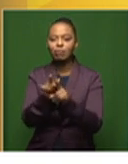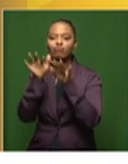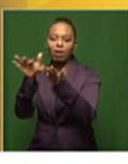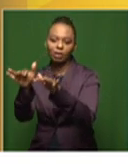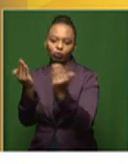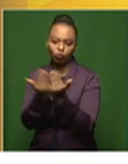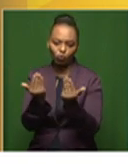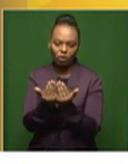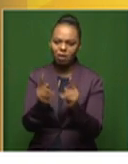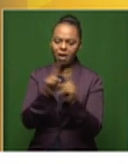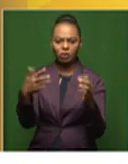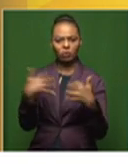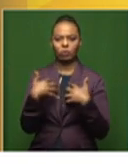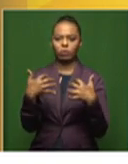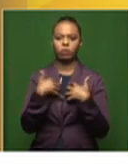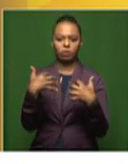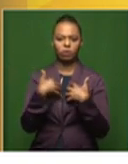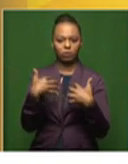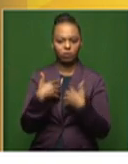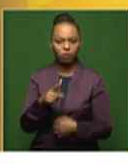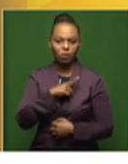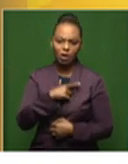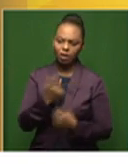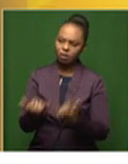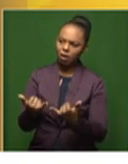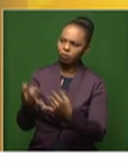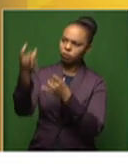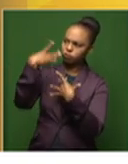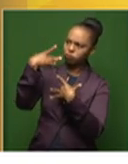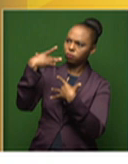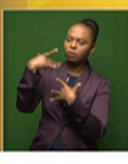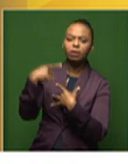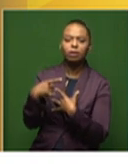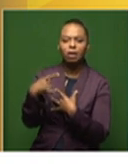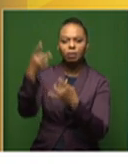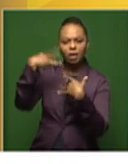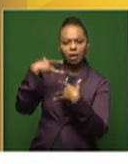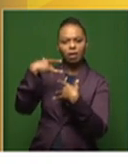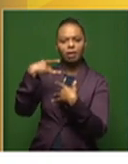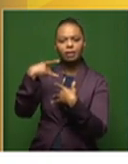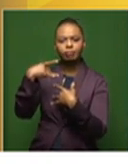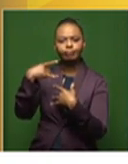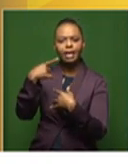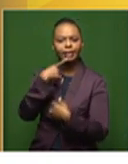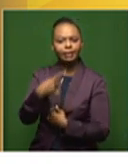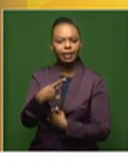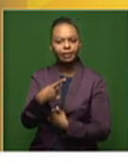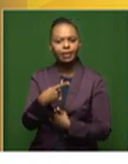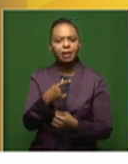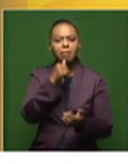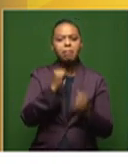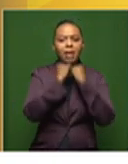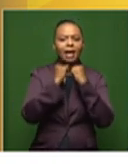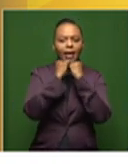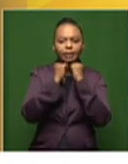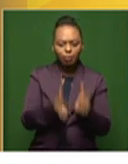worried to hear reports. I've been inundated personally by parents who are receiving letters or emails from